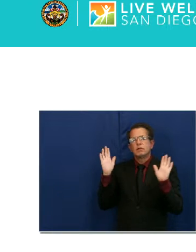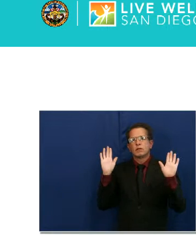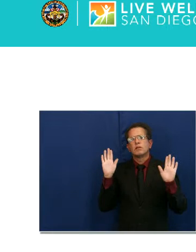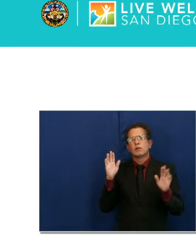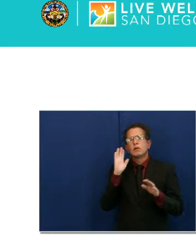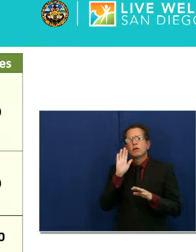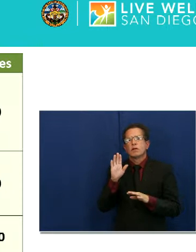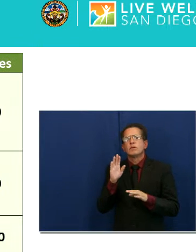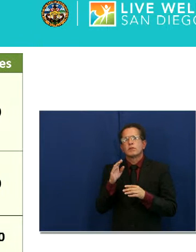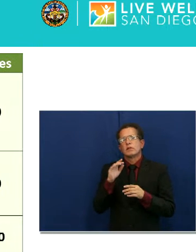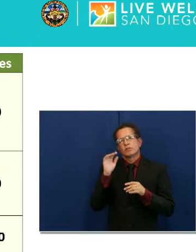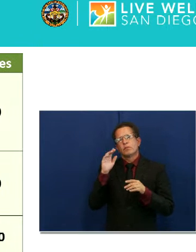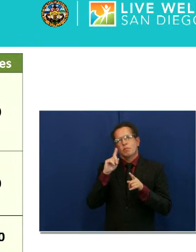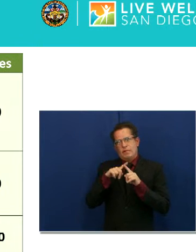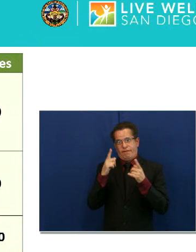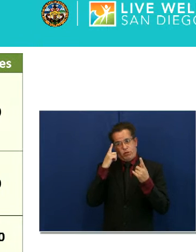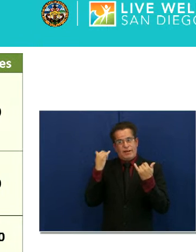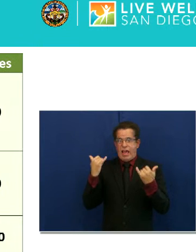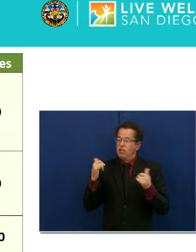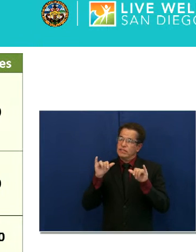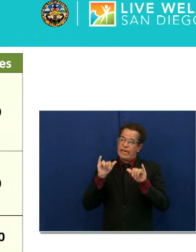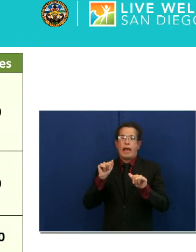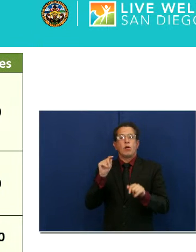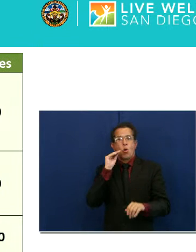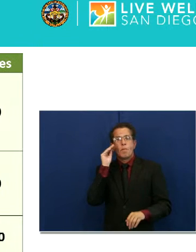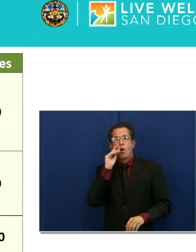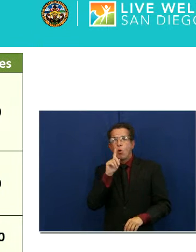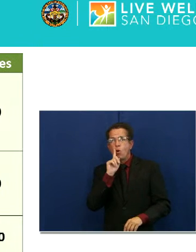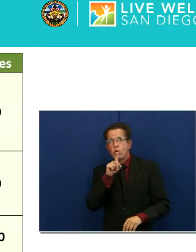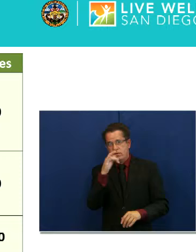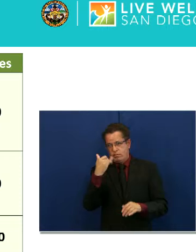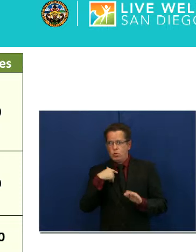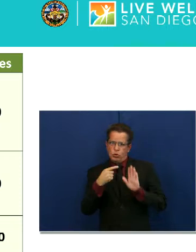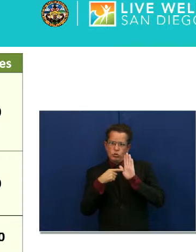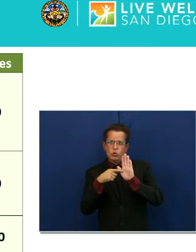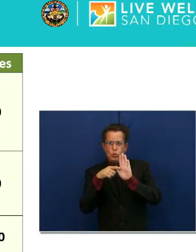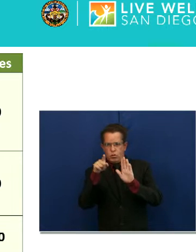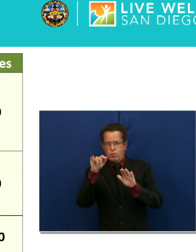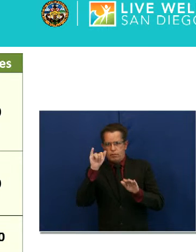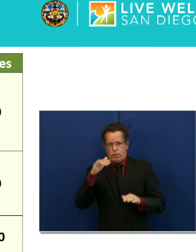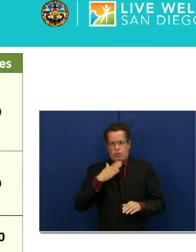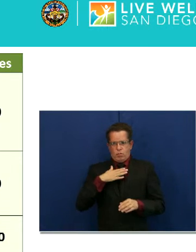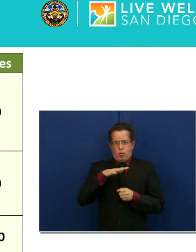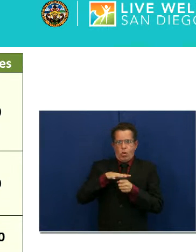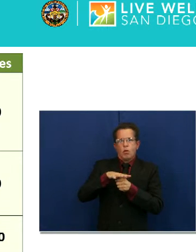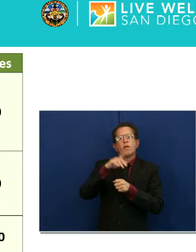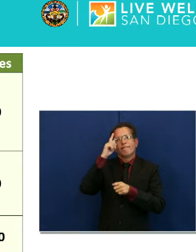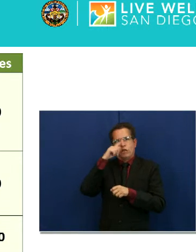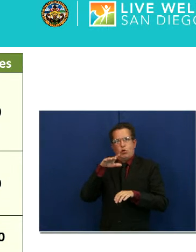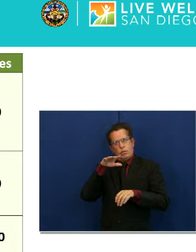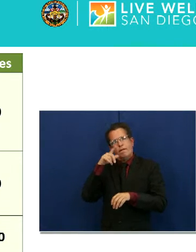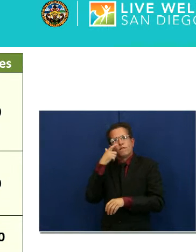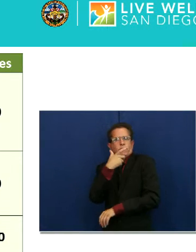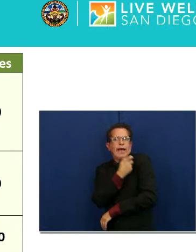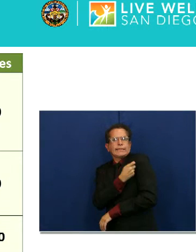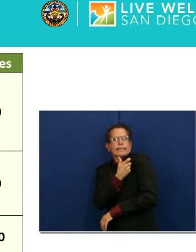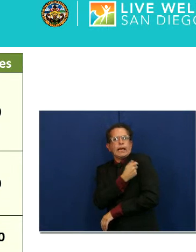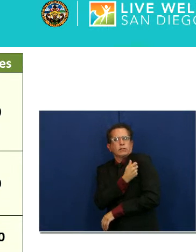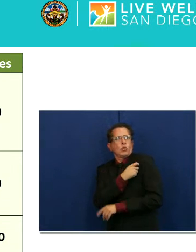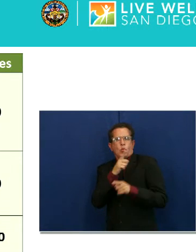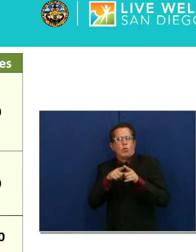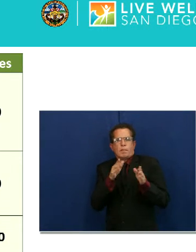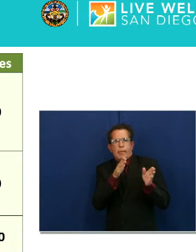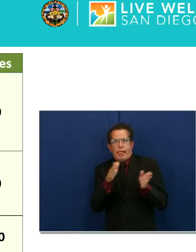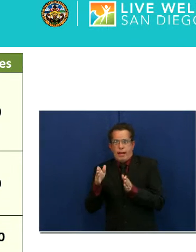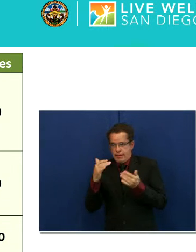Going on to the next slide, I want to just leave you with a brief update on our local COVID-19 vaccination efforts. We are now